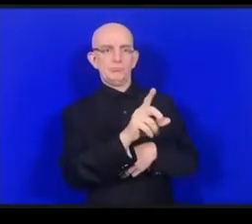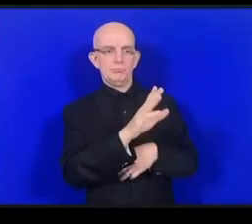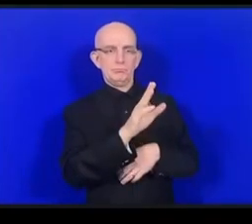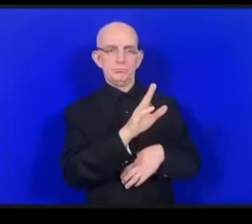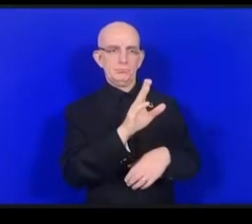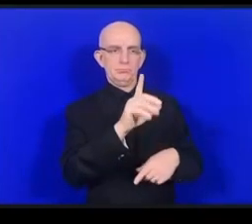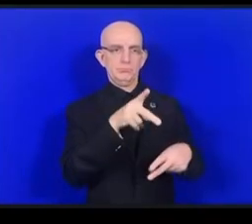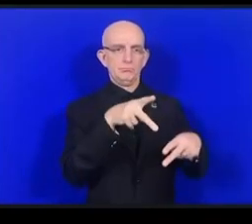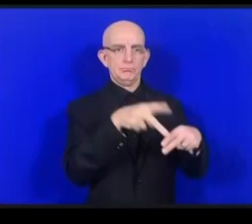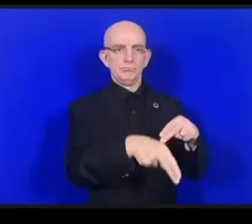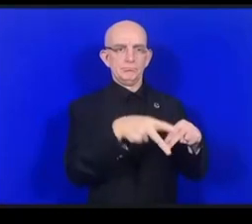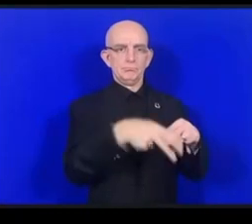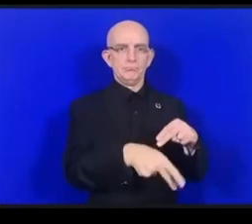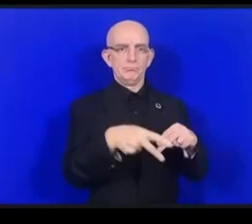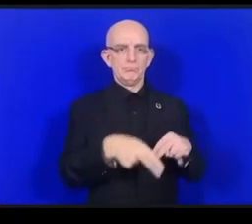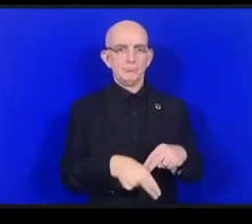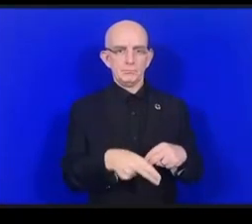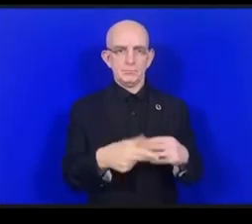there are, in the world, there are lots of the